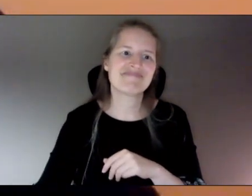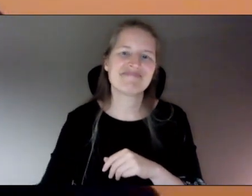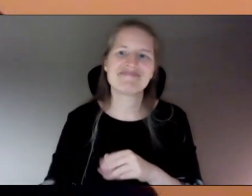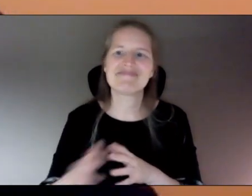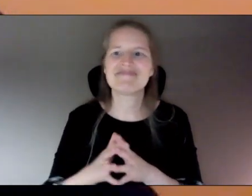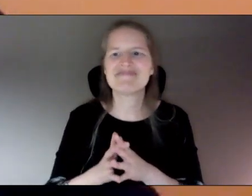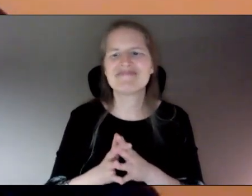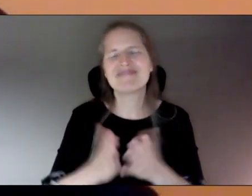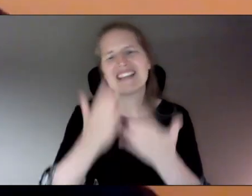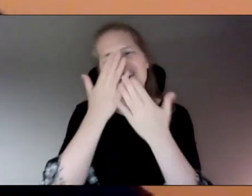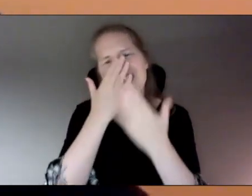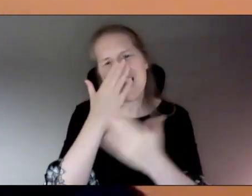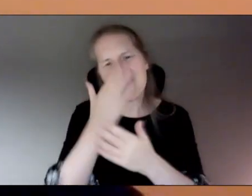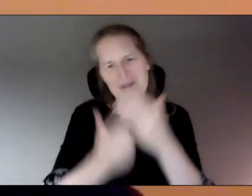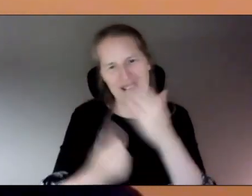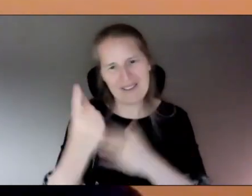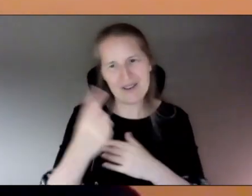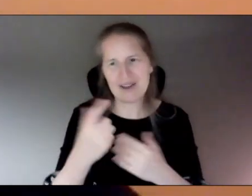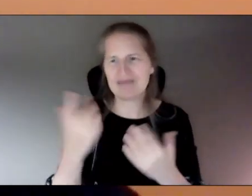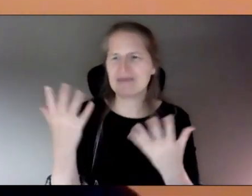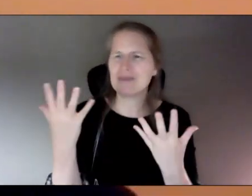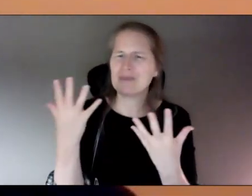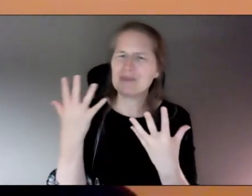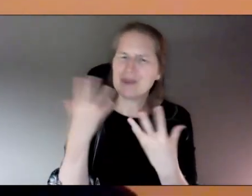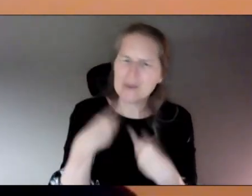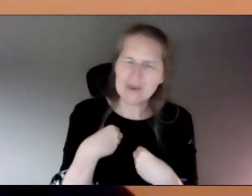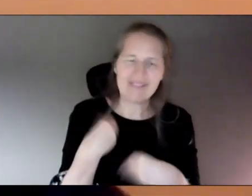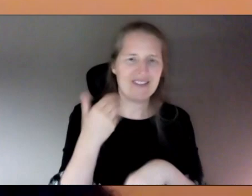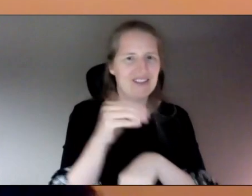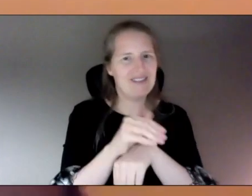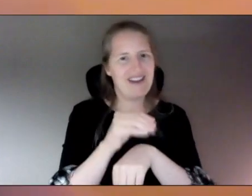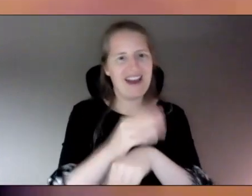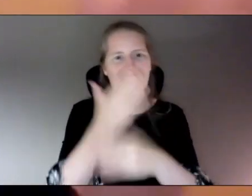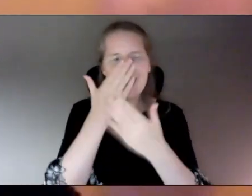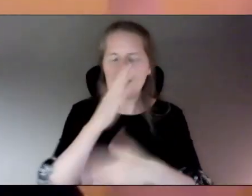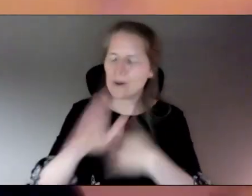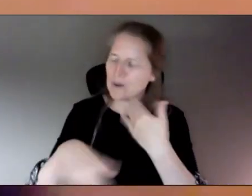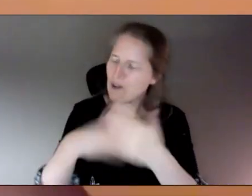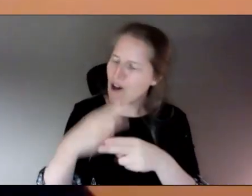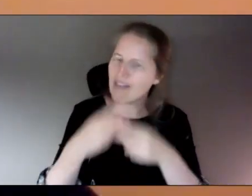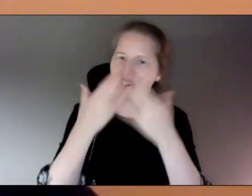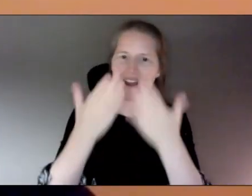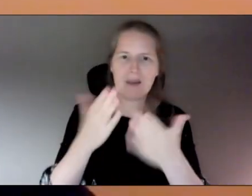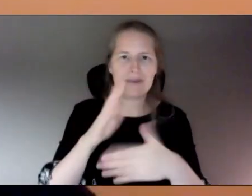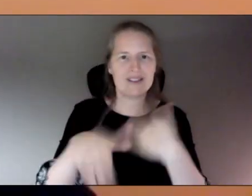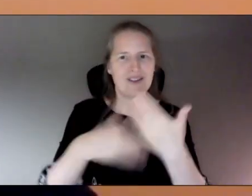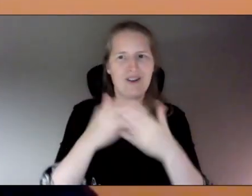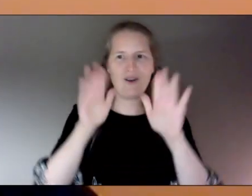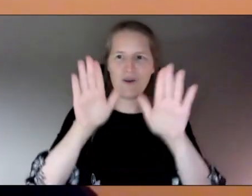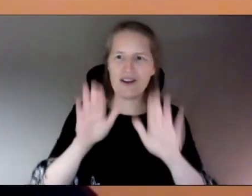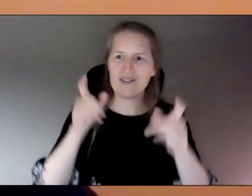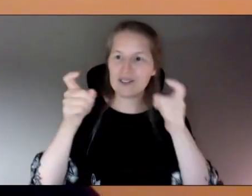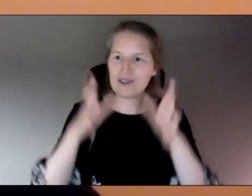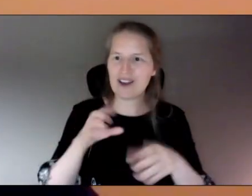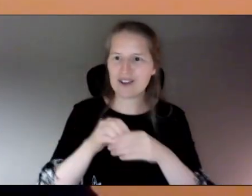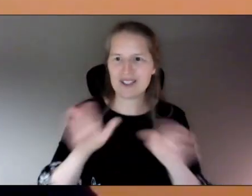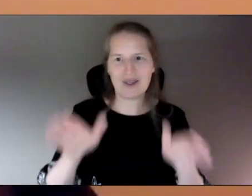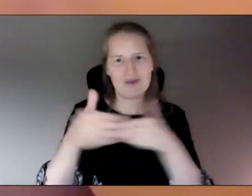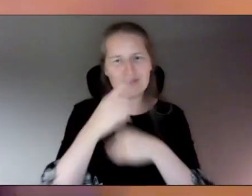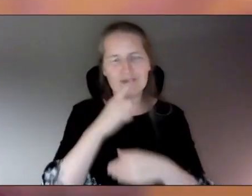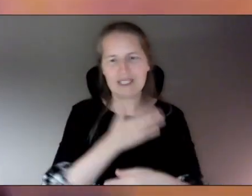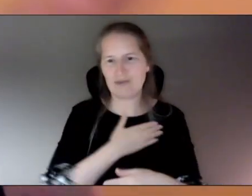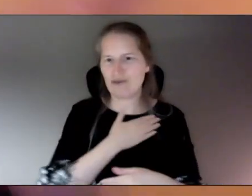Thanks, everyone. What a beautiful, beautiful evening. Thanks to all the nominees, all these wonderful directors in this room. I appreciate you all so